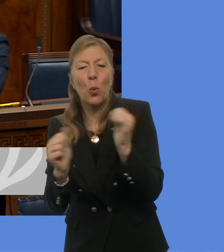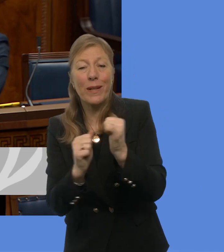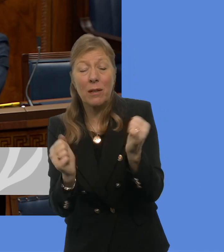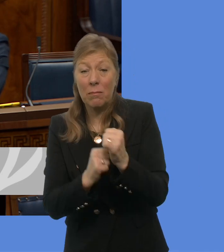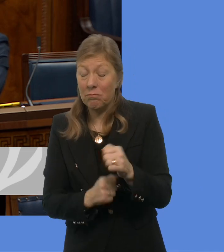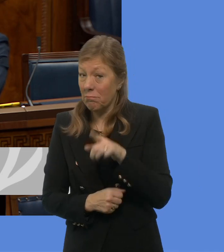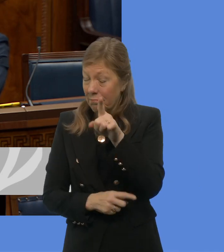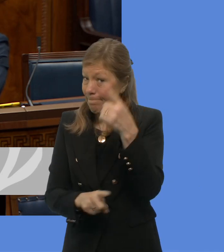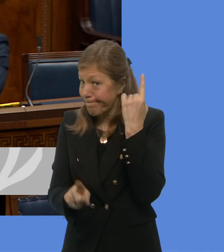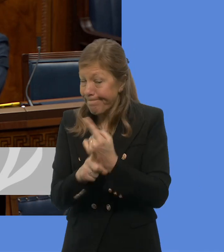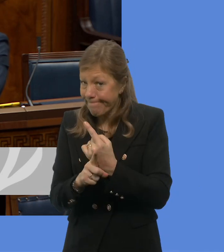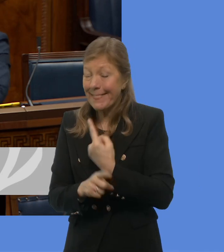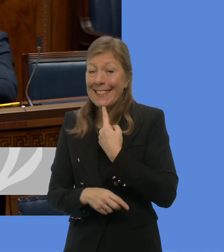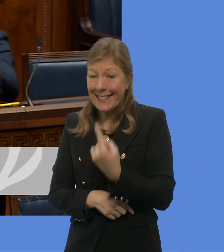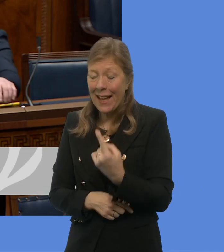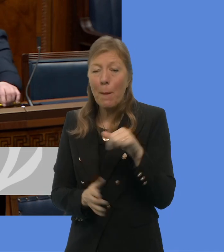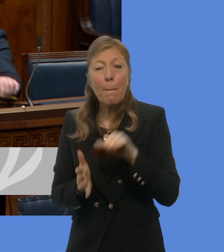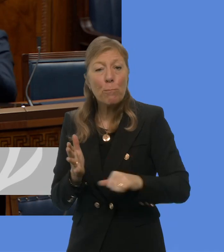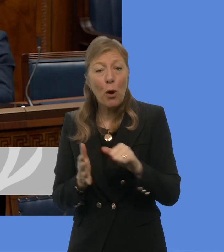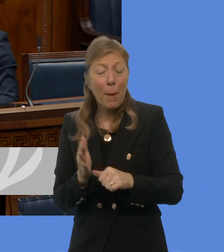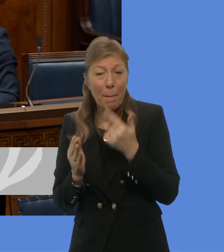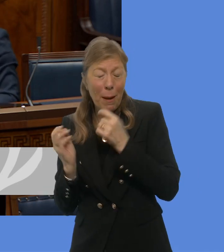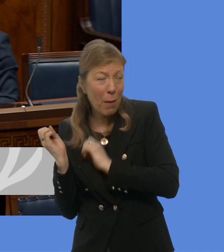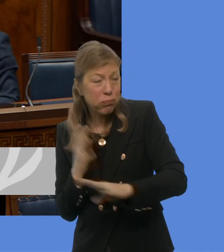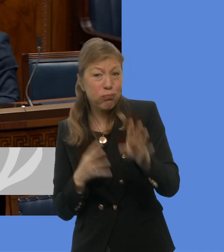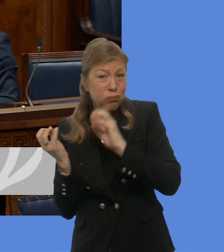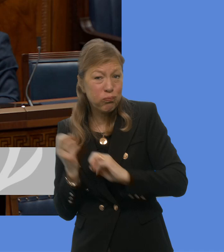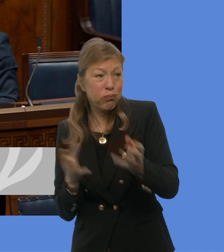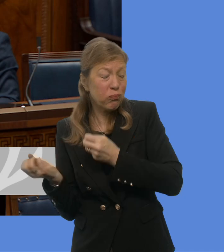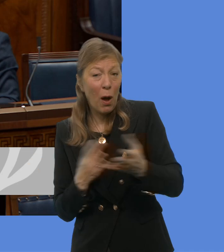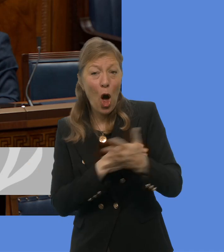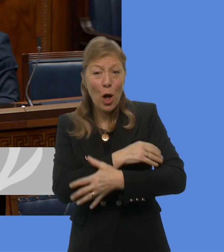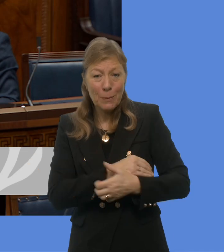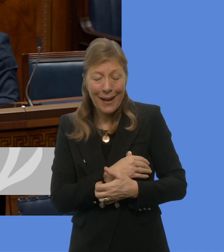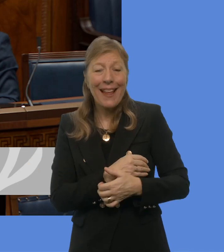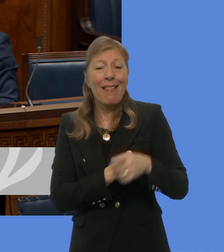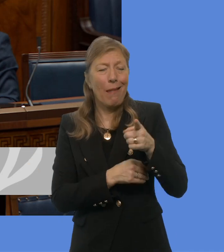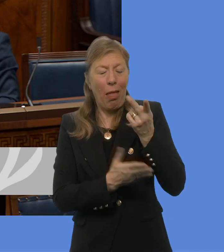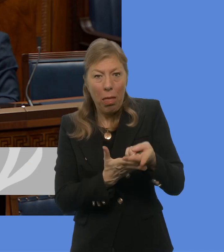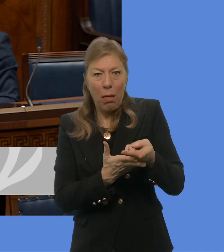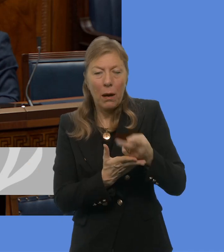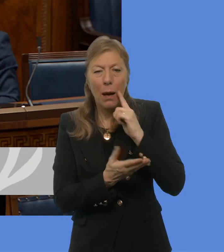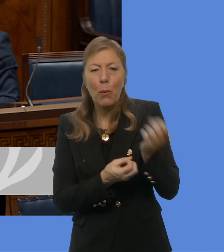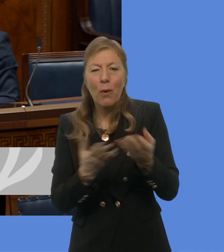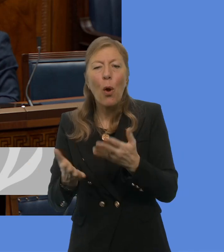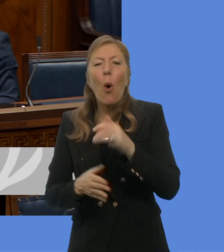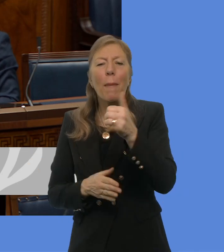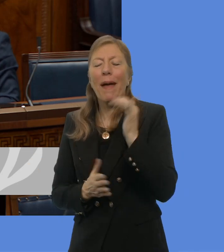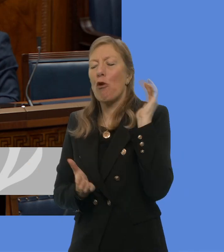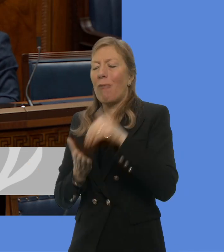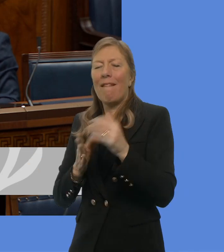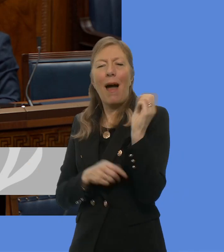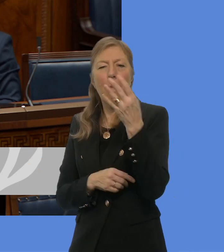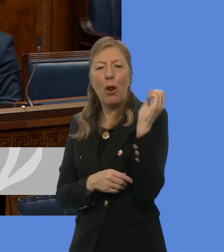the issue has been the flow, and the flow can be blocked at any point between arriving in an ambulance at an acute